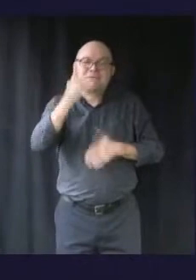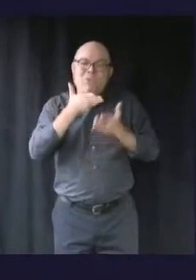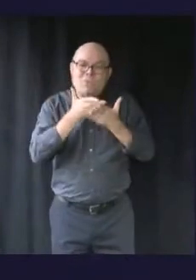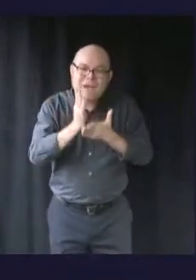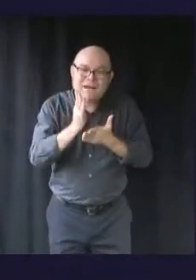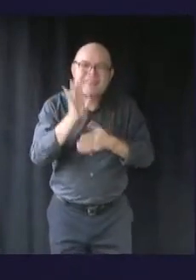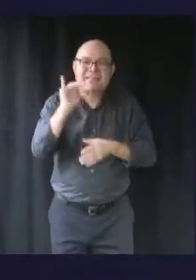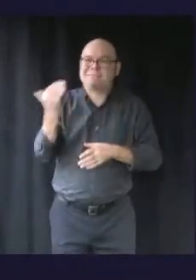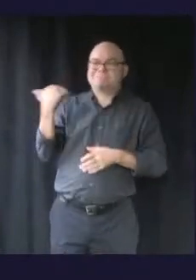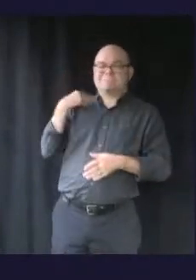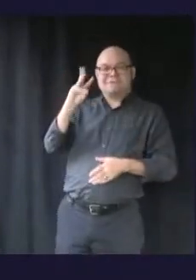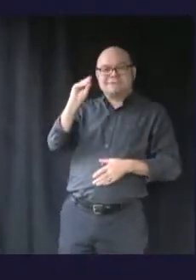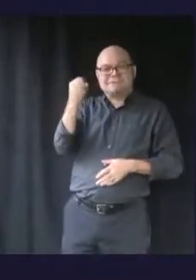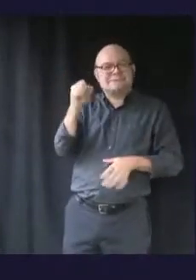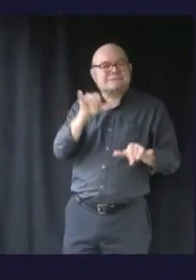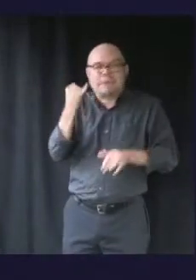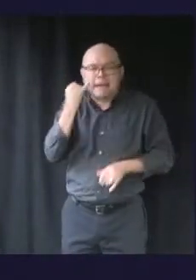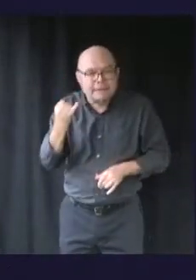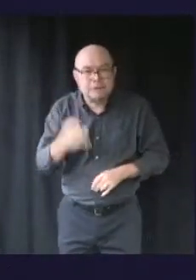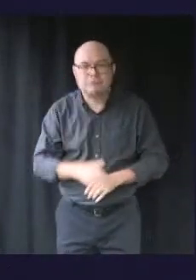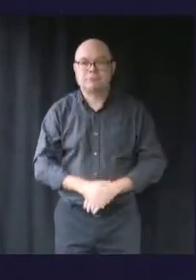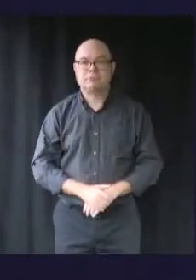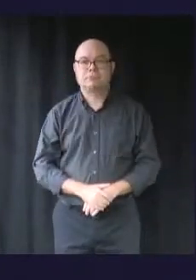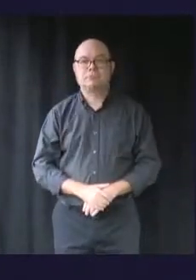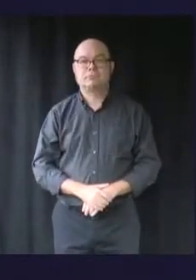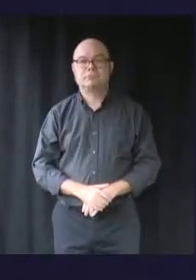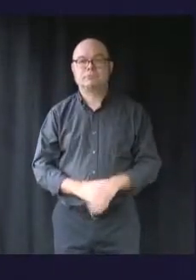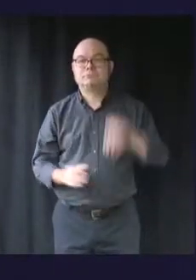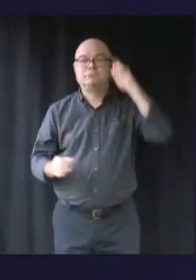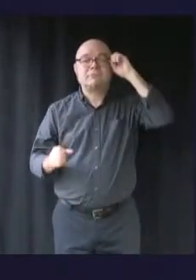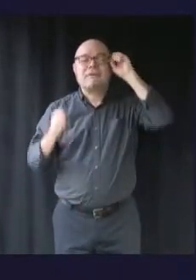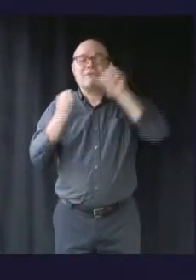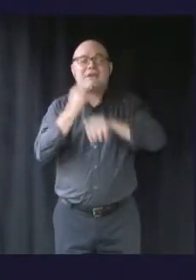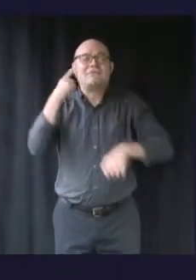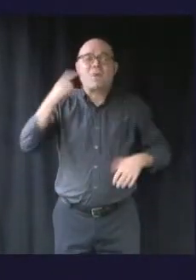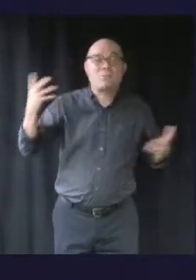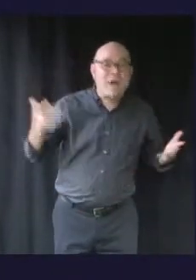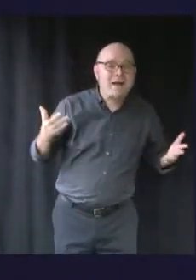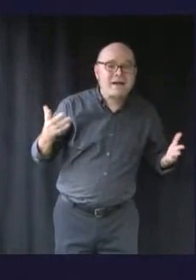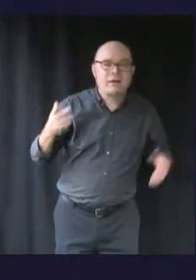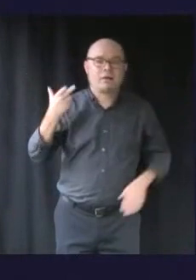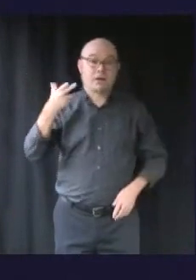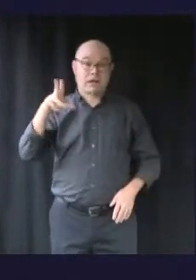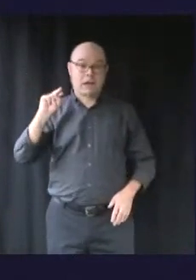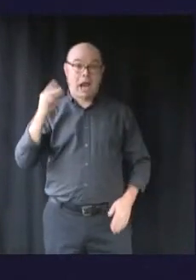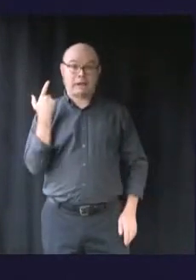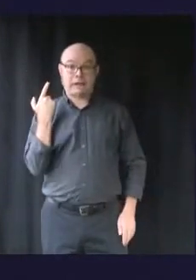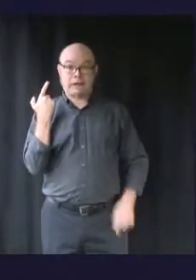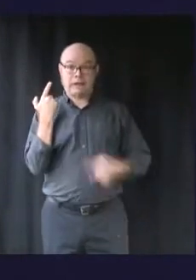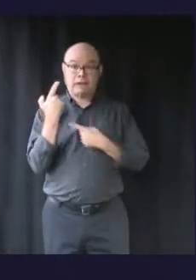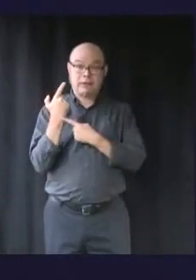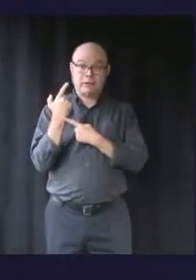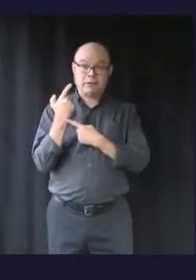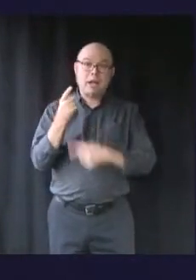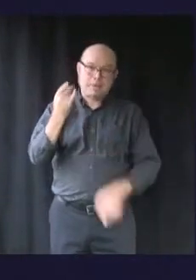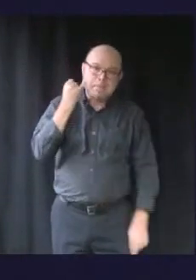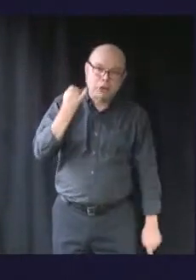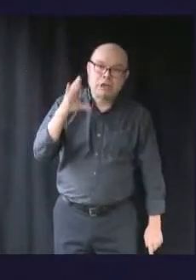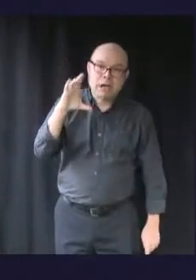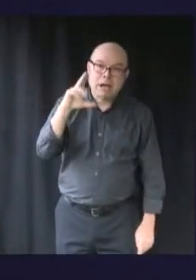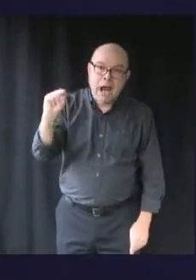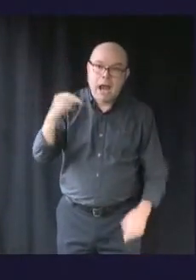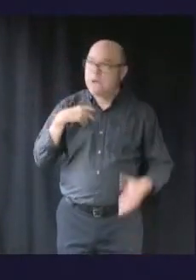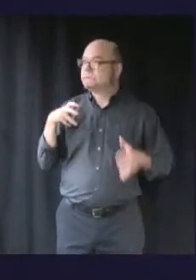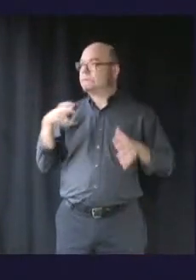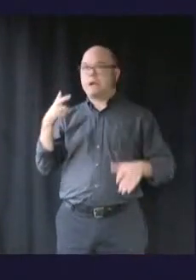advocating for gun safety in a state that was a major gun manufacturer, legislation that was ahead of its time,